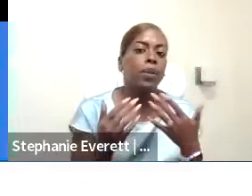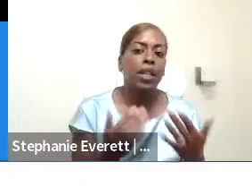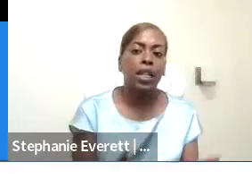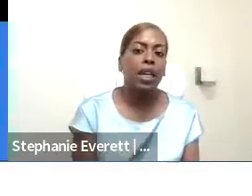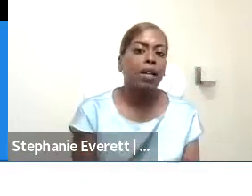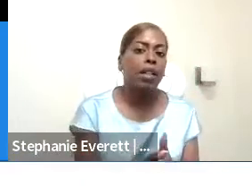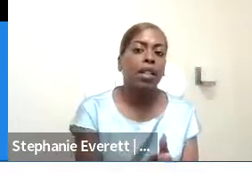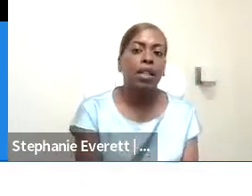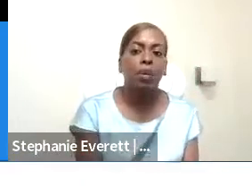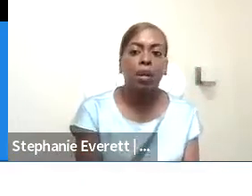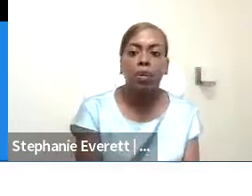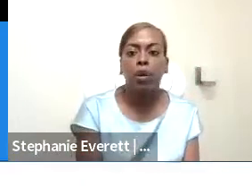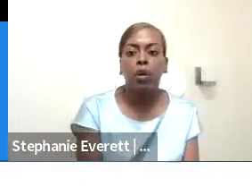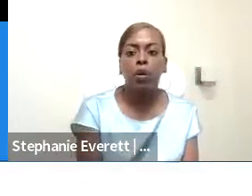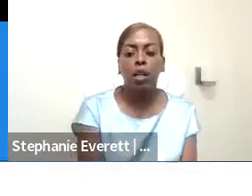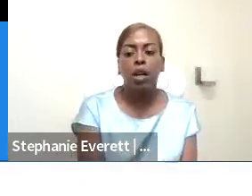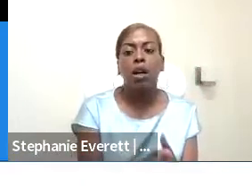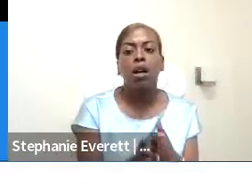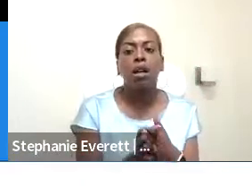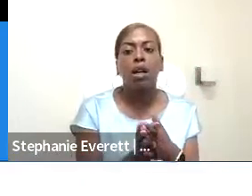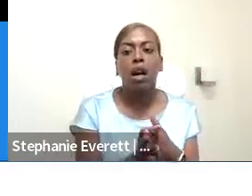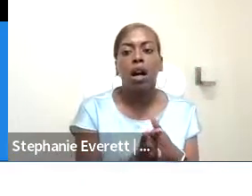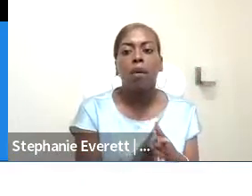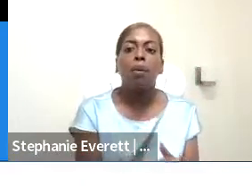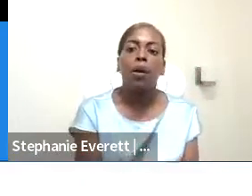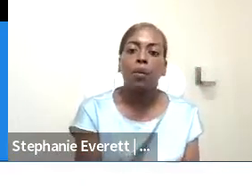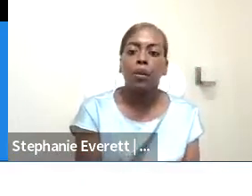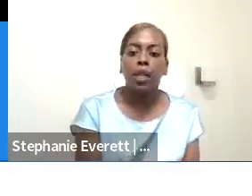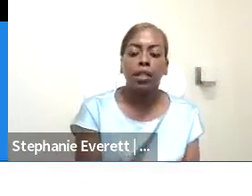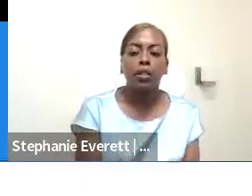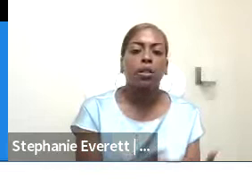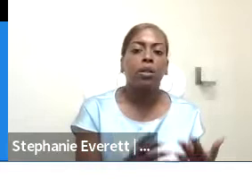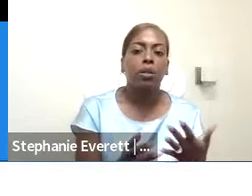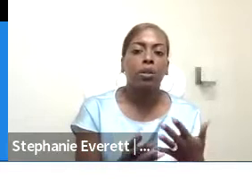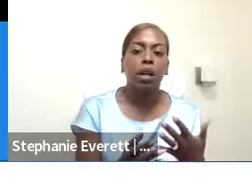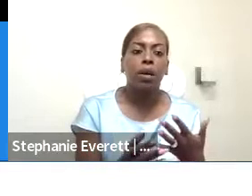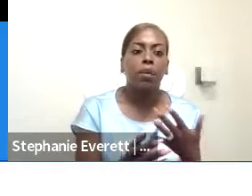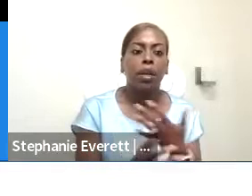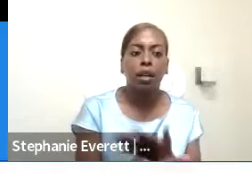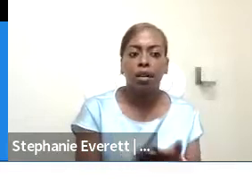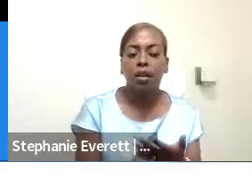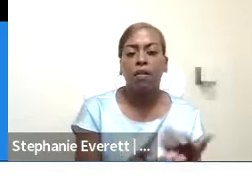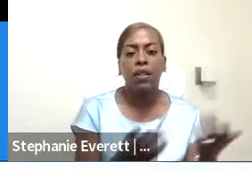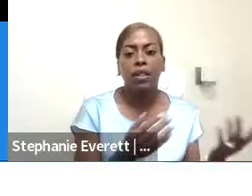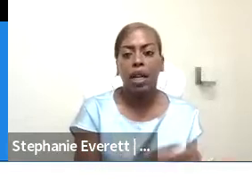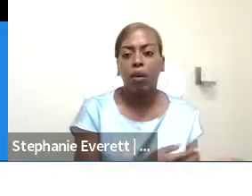grassroots, getting out there, letting people know who we are, what they can do